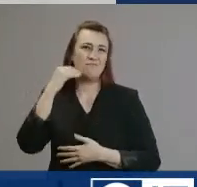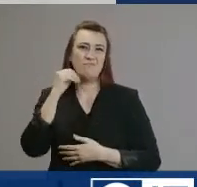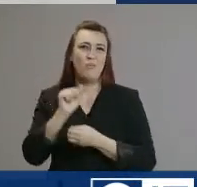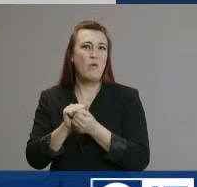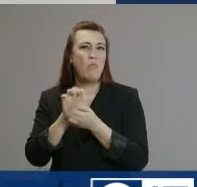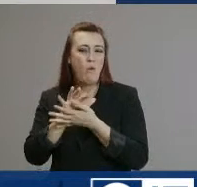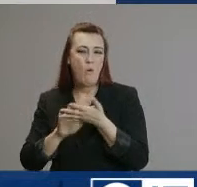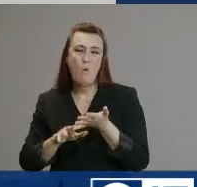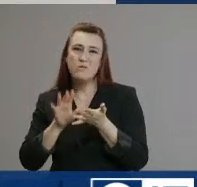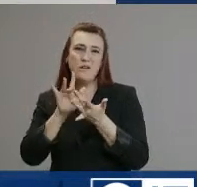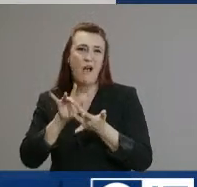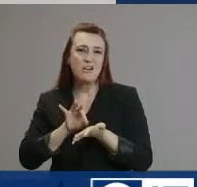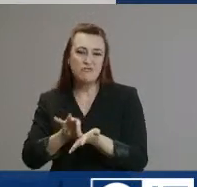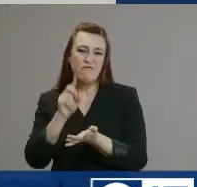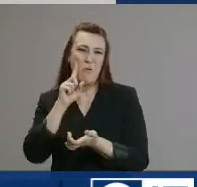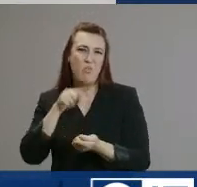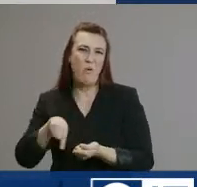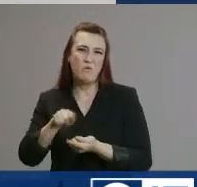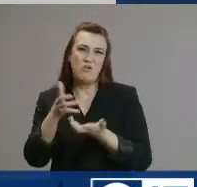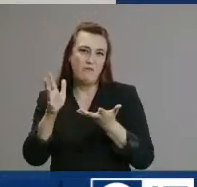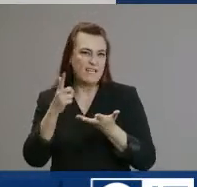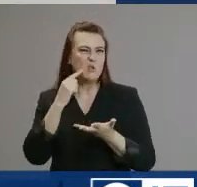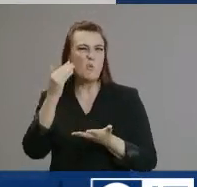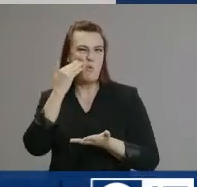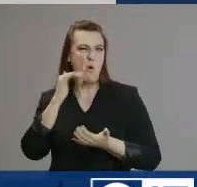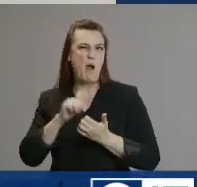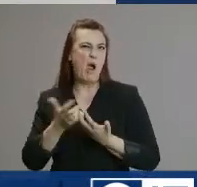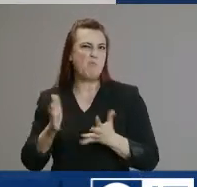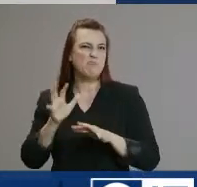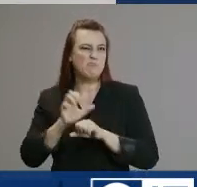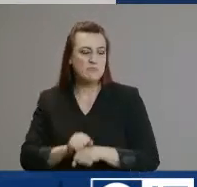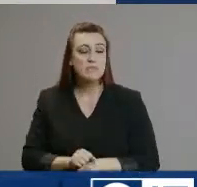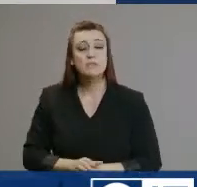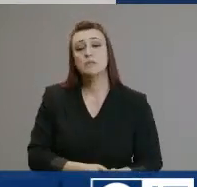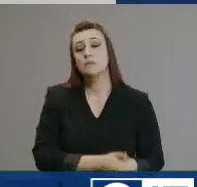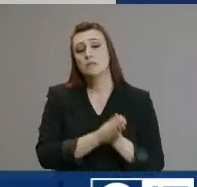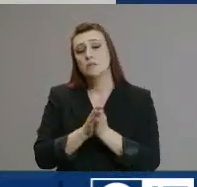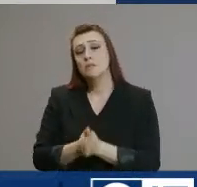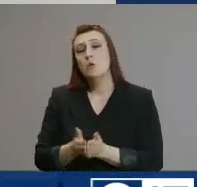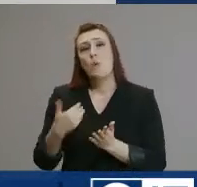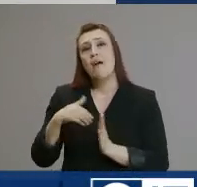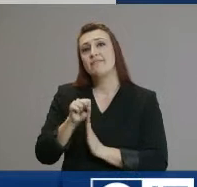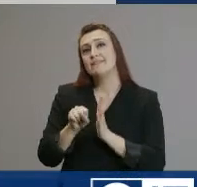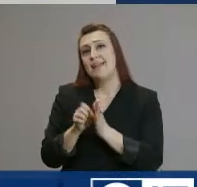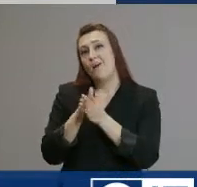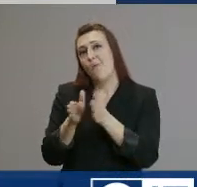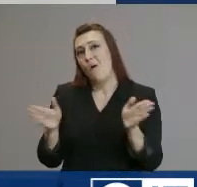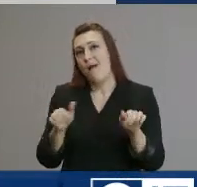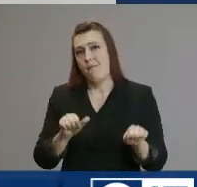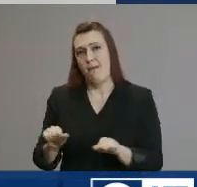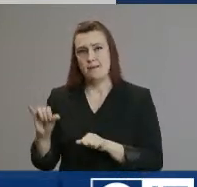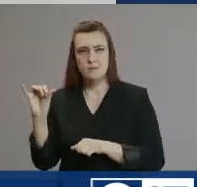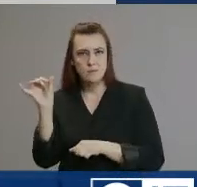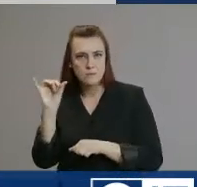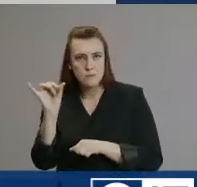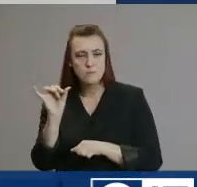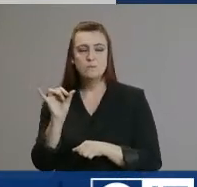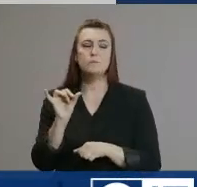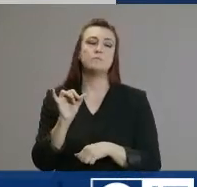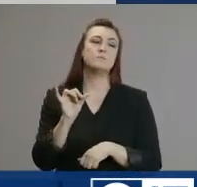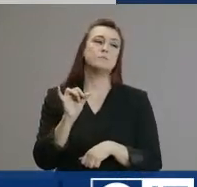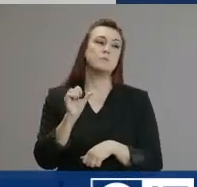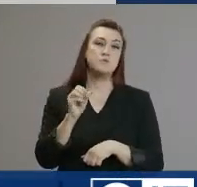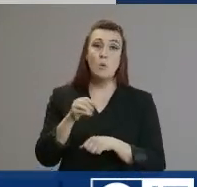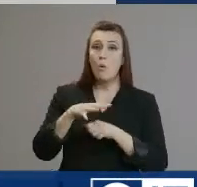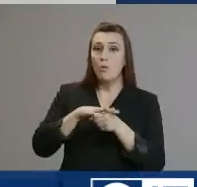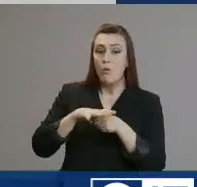a statewide surge capacity for contact tracing. So we have implemented a contact tracing